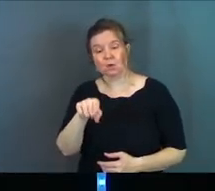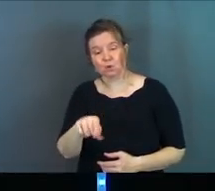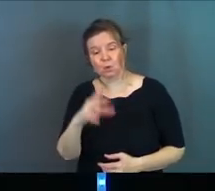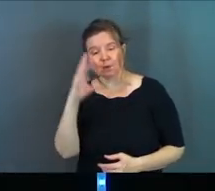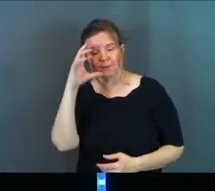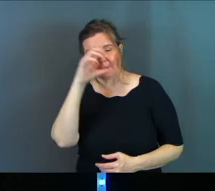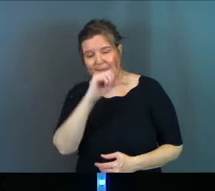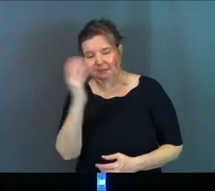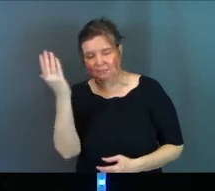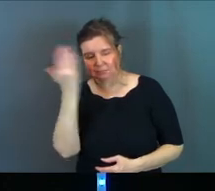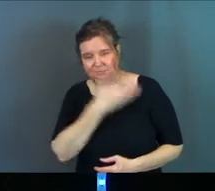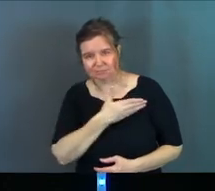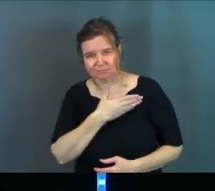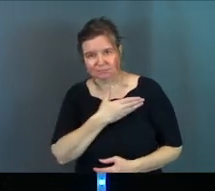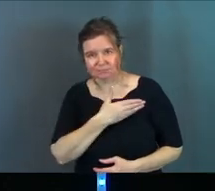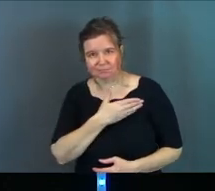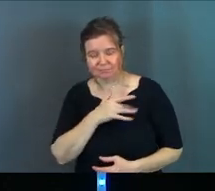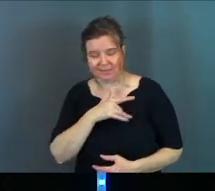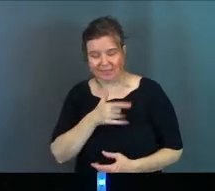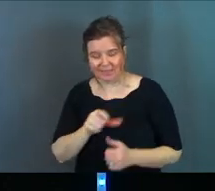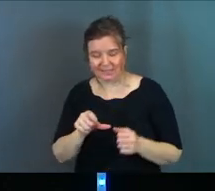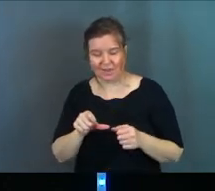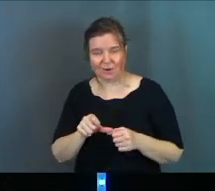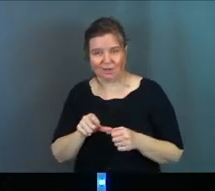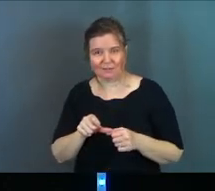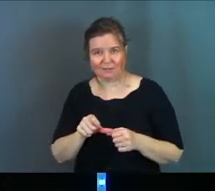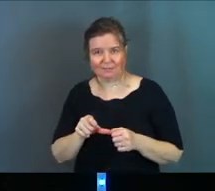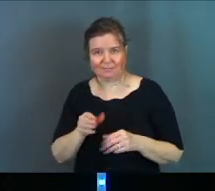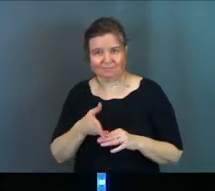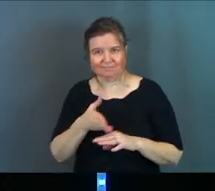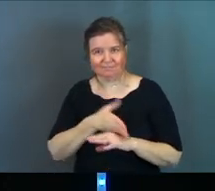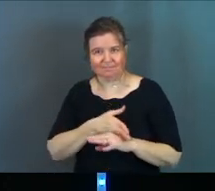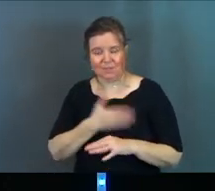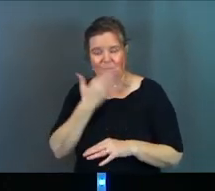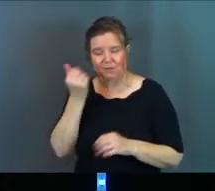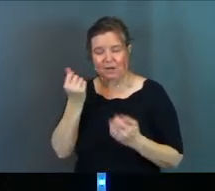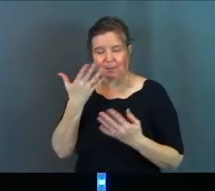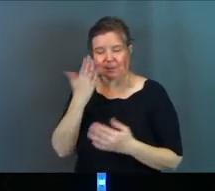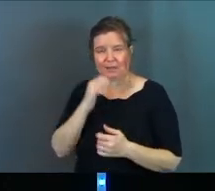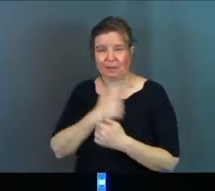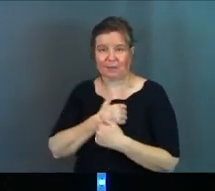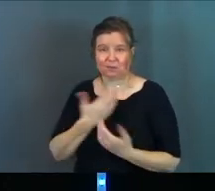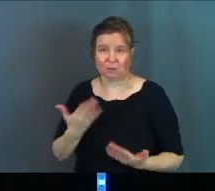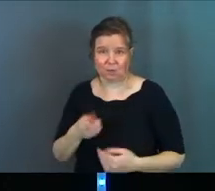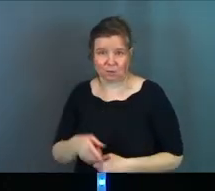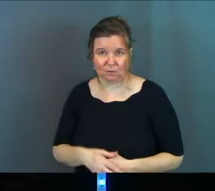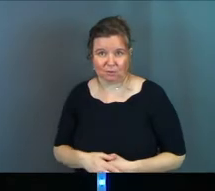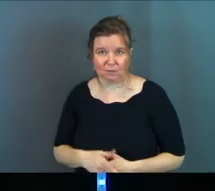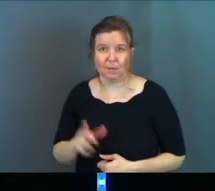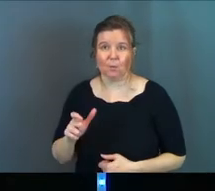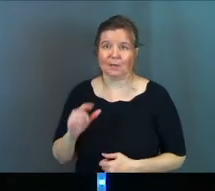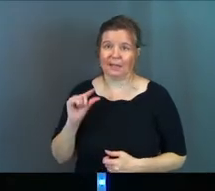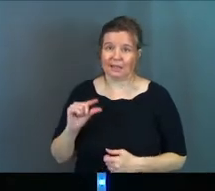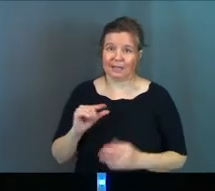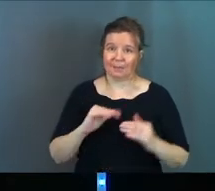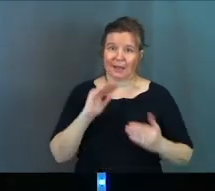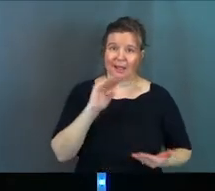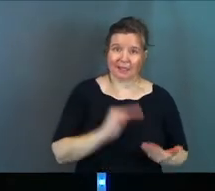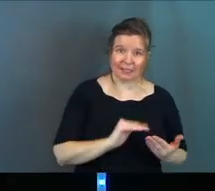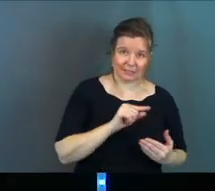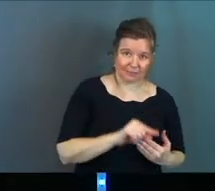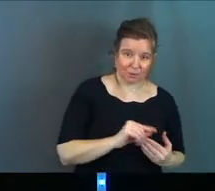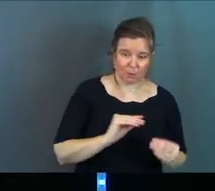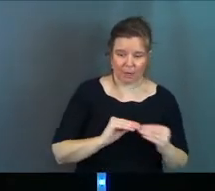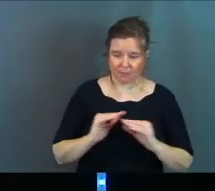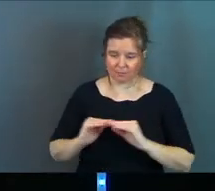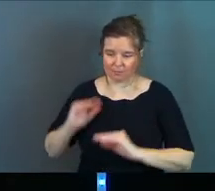you've missed it in this little corner of your heart, brother. And you forgot how much God loves you here. And we need a little less of you and